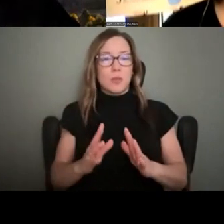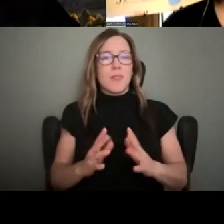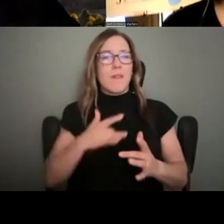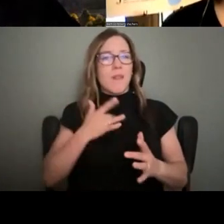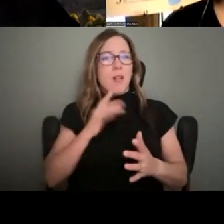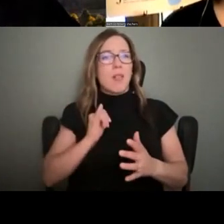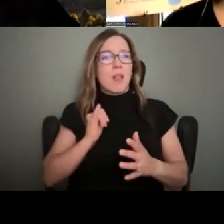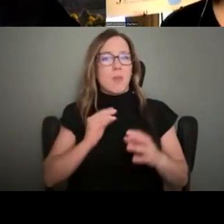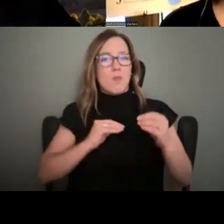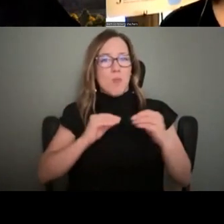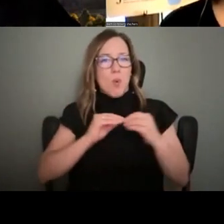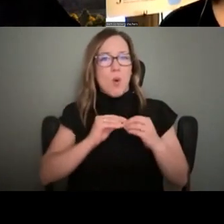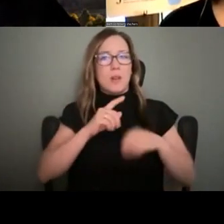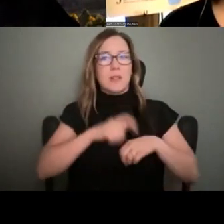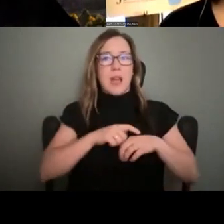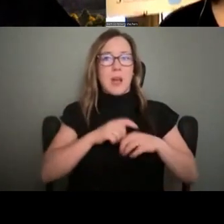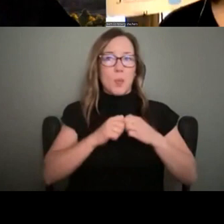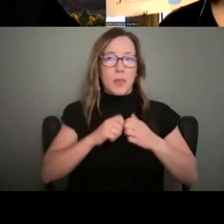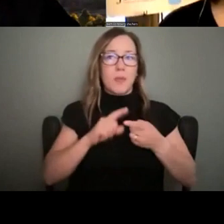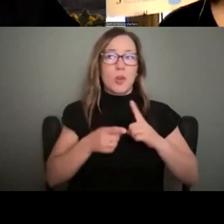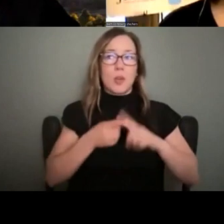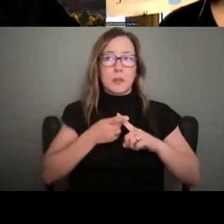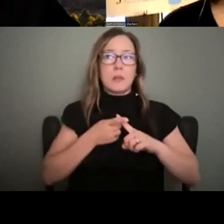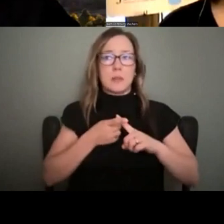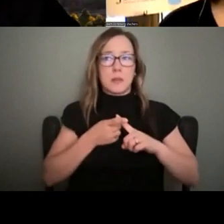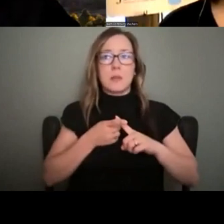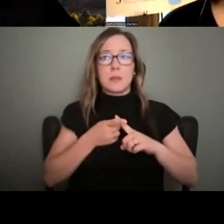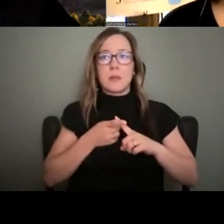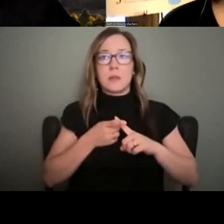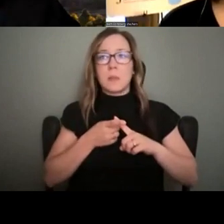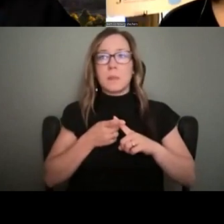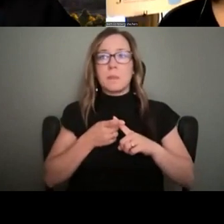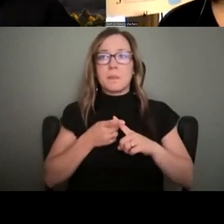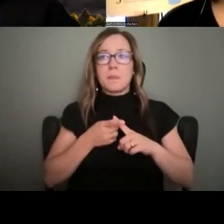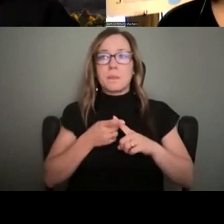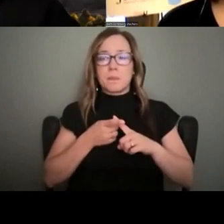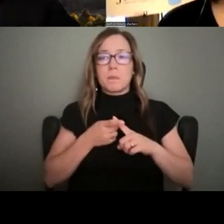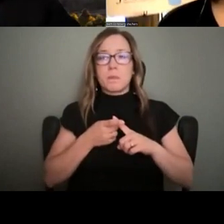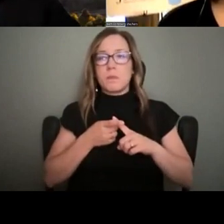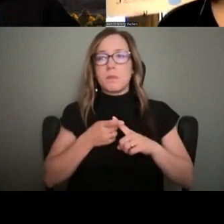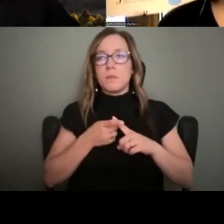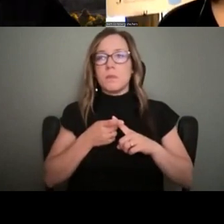friends. And this was really